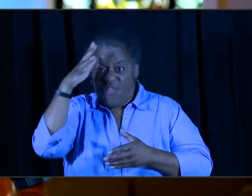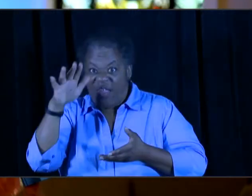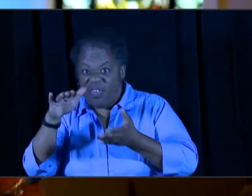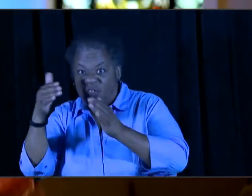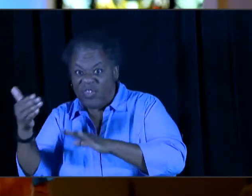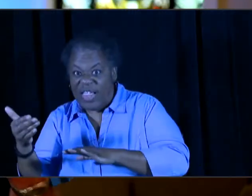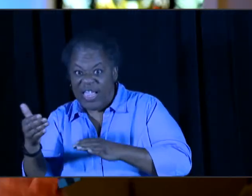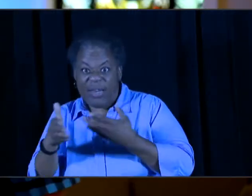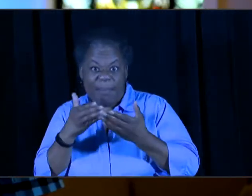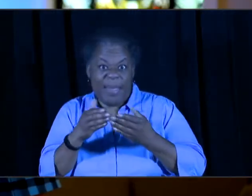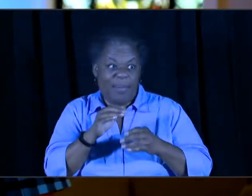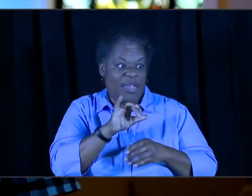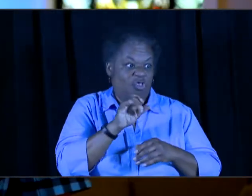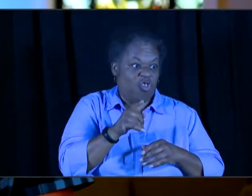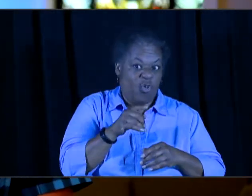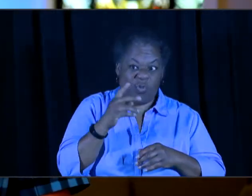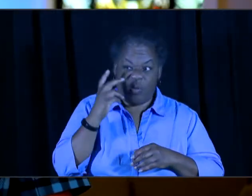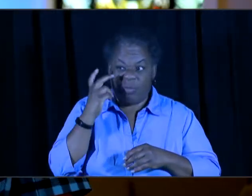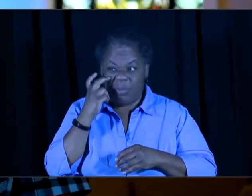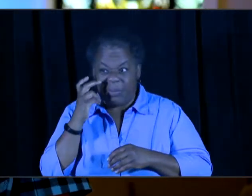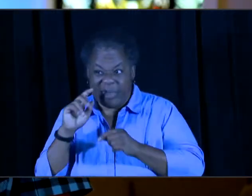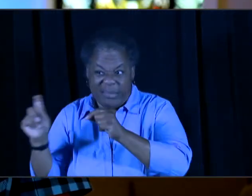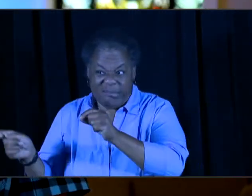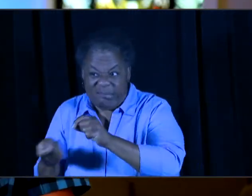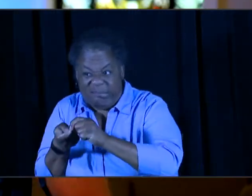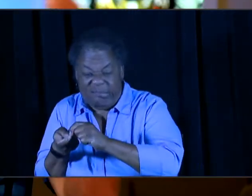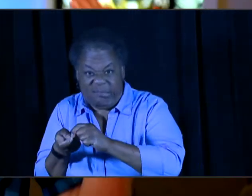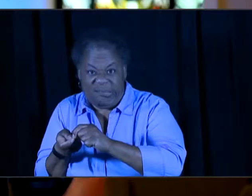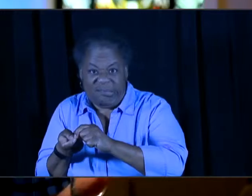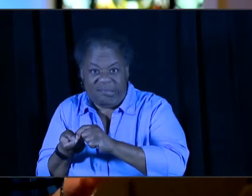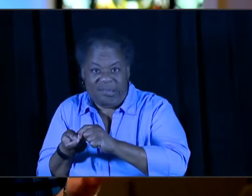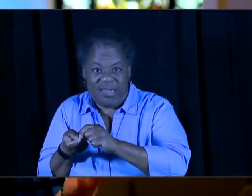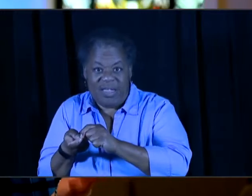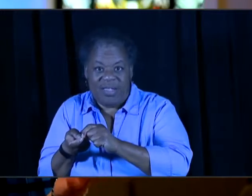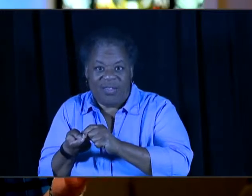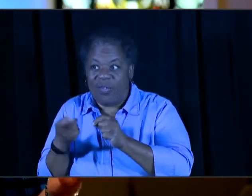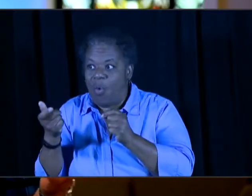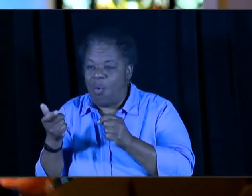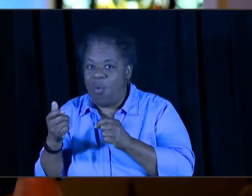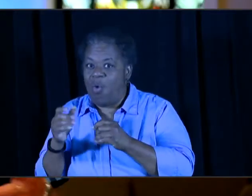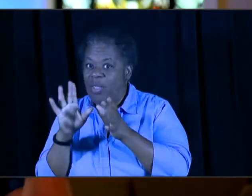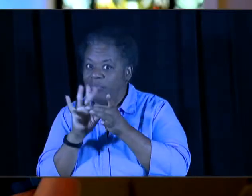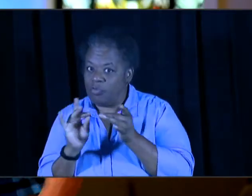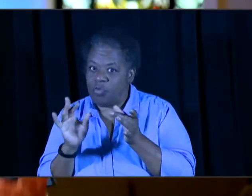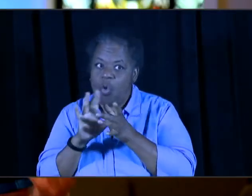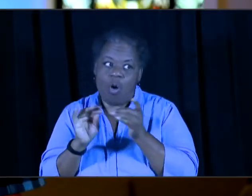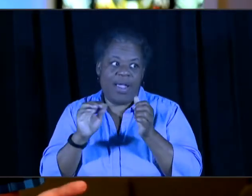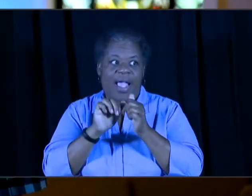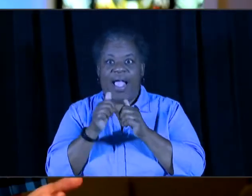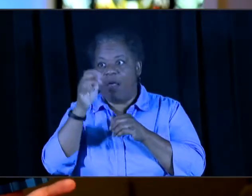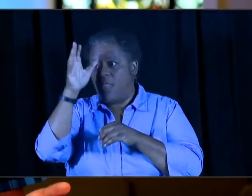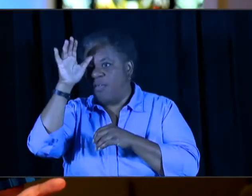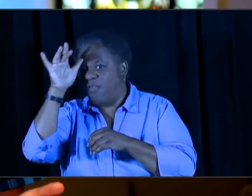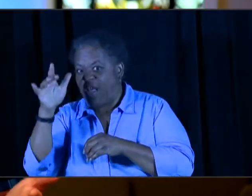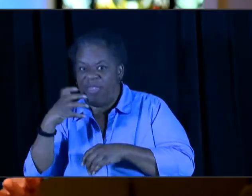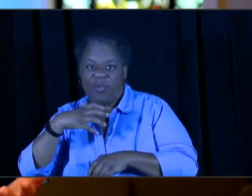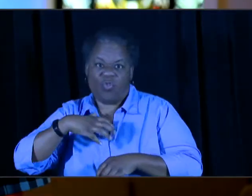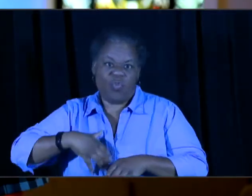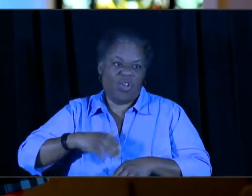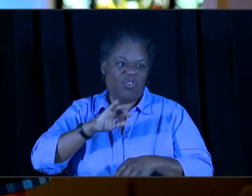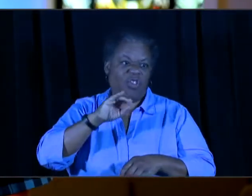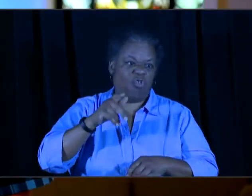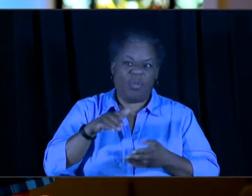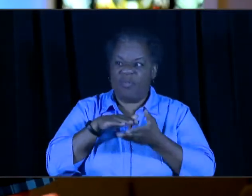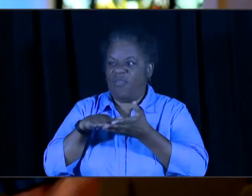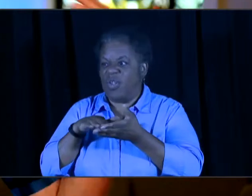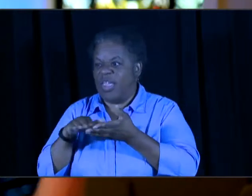that Joseph might suddenly seek vengeance on them. And so they come up with this story about how their father's dying wish was that Joseph would